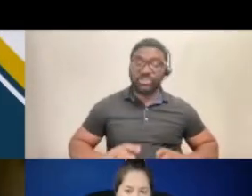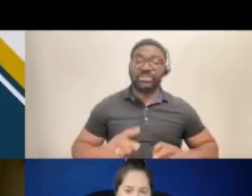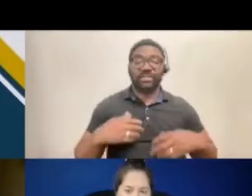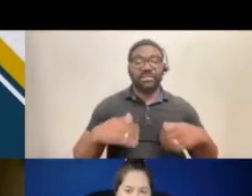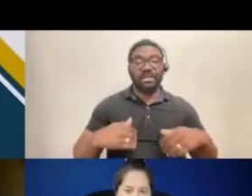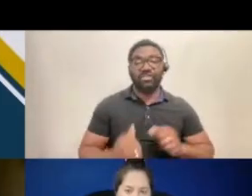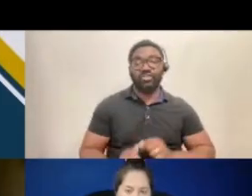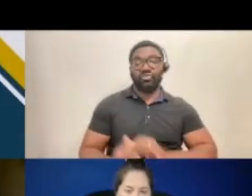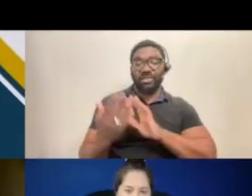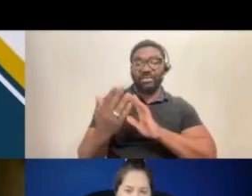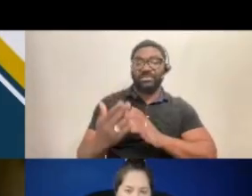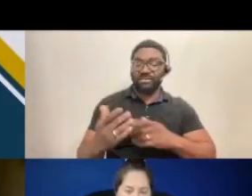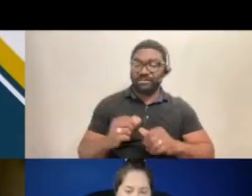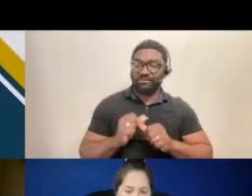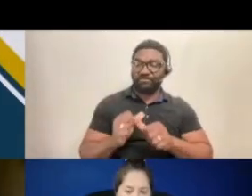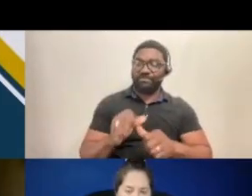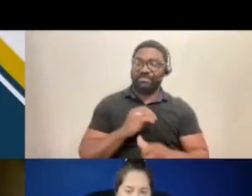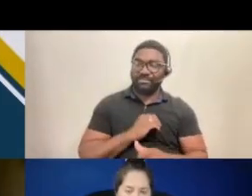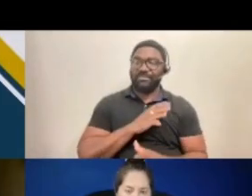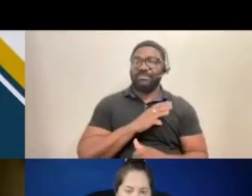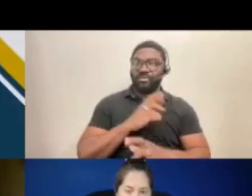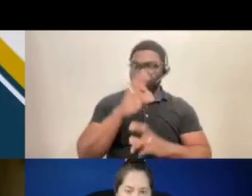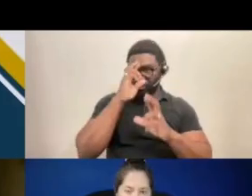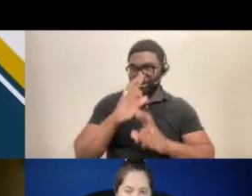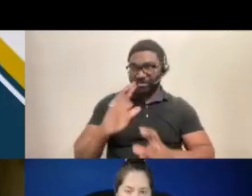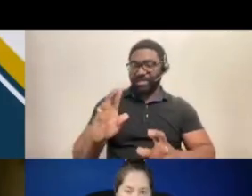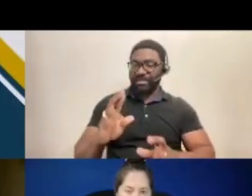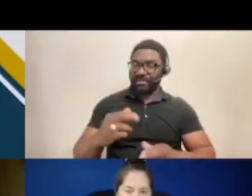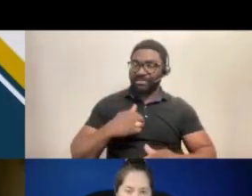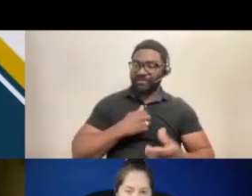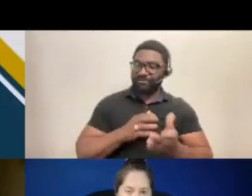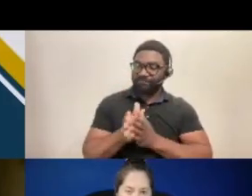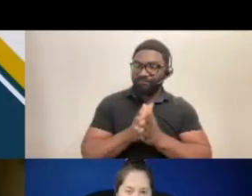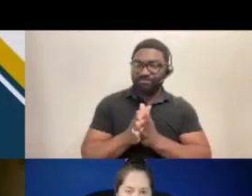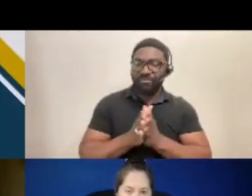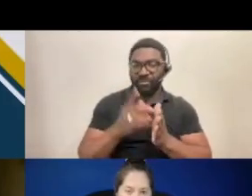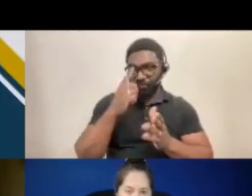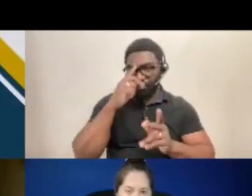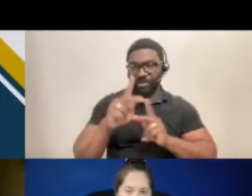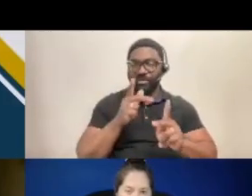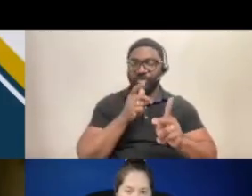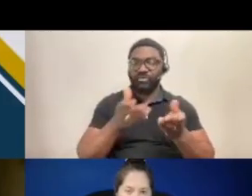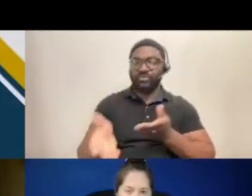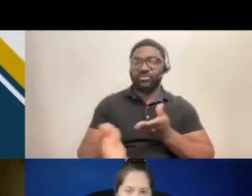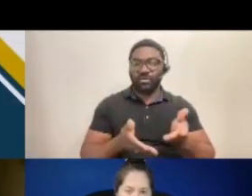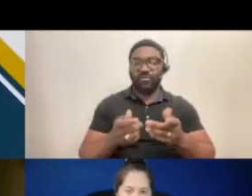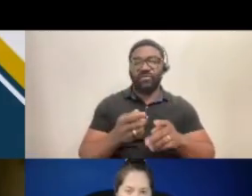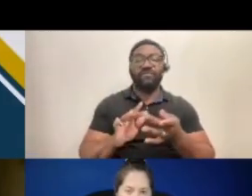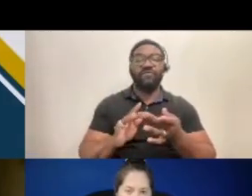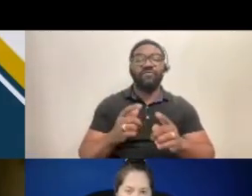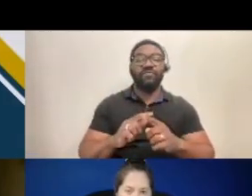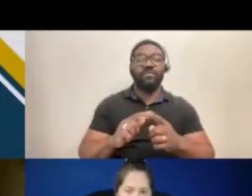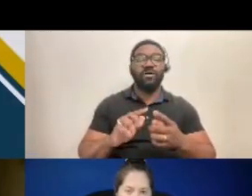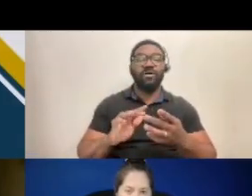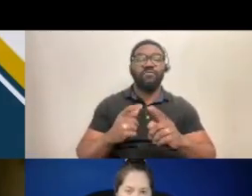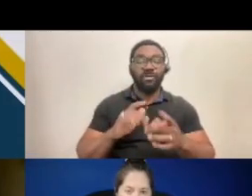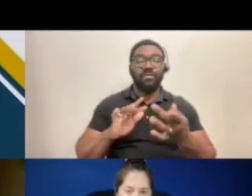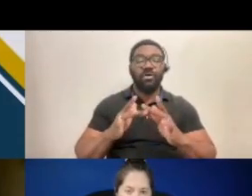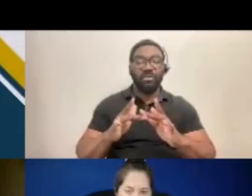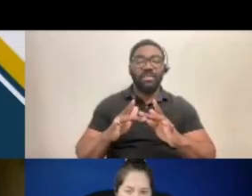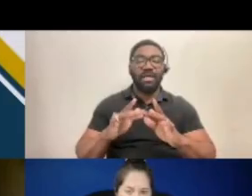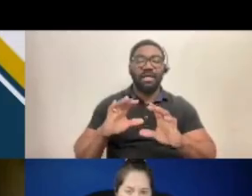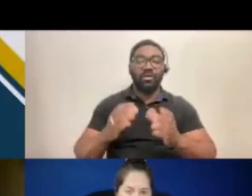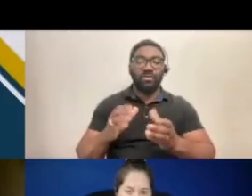strategies that uphold dignity, respect, and self-determination for individuals served. And that's from the online course description at Forsyth